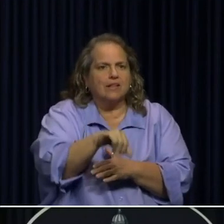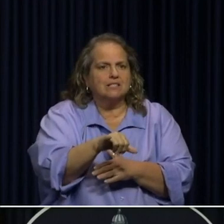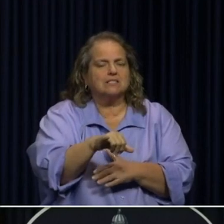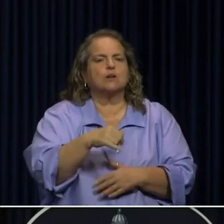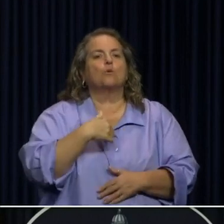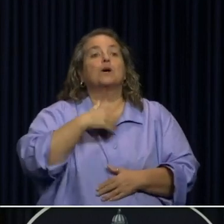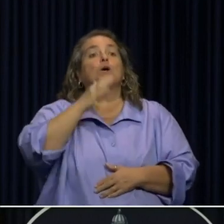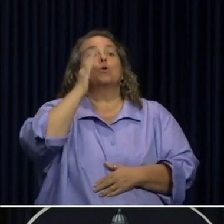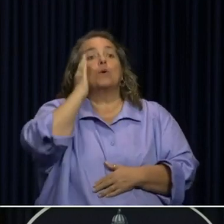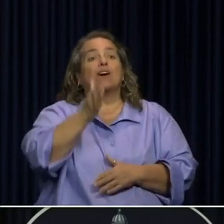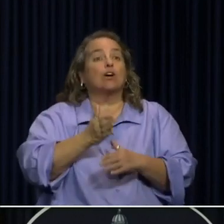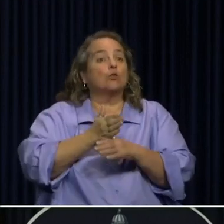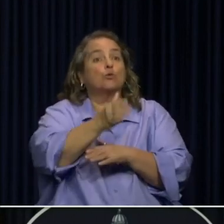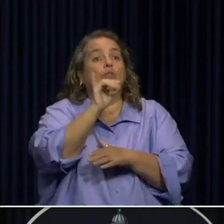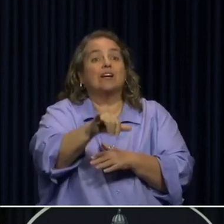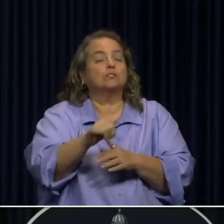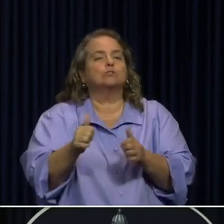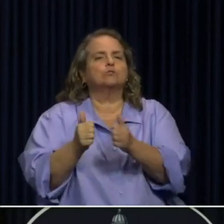will get through this together.